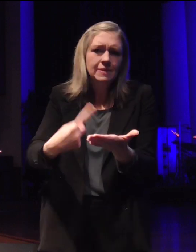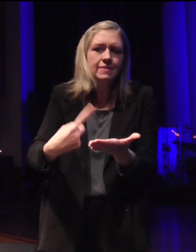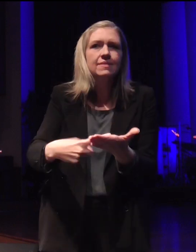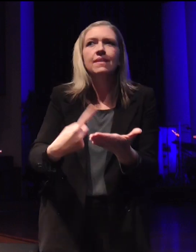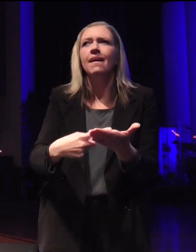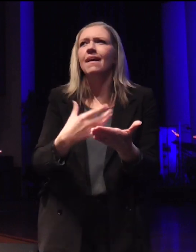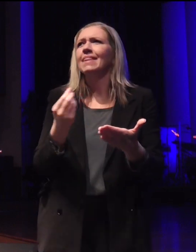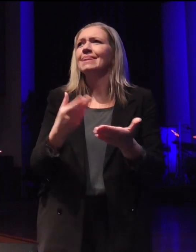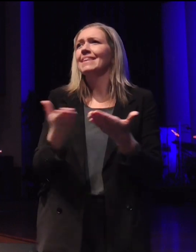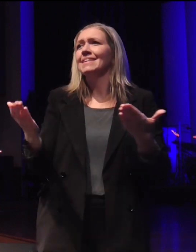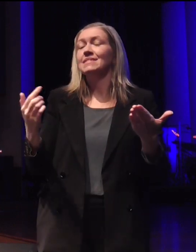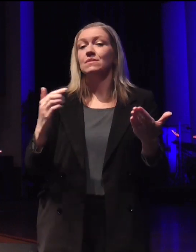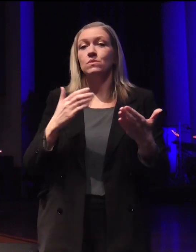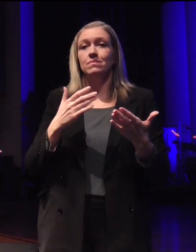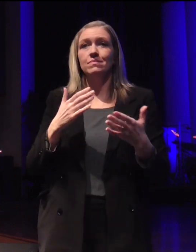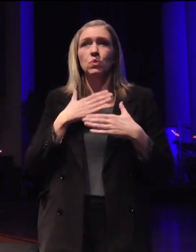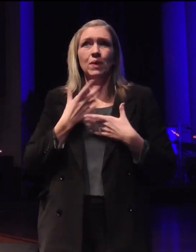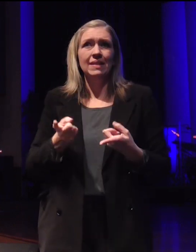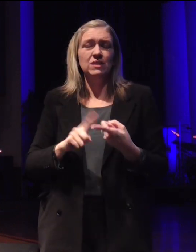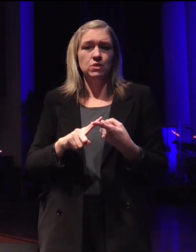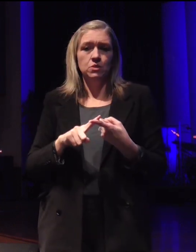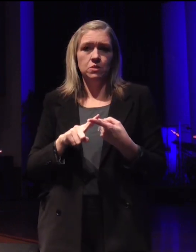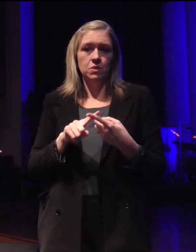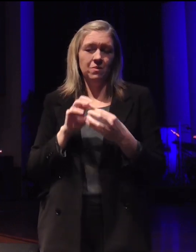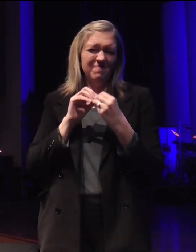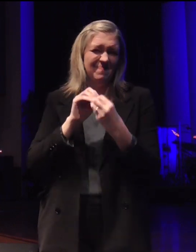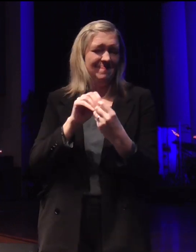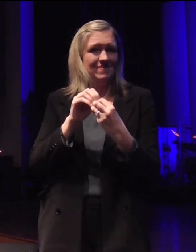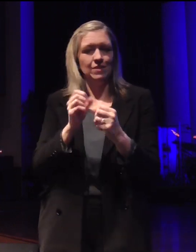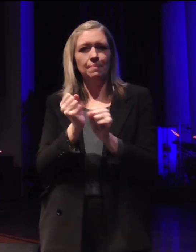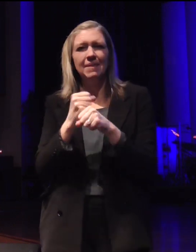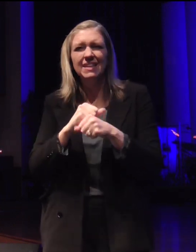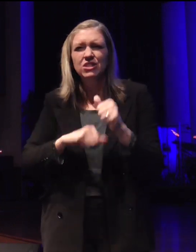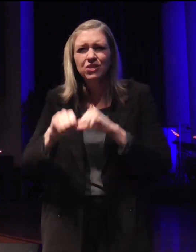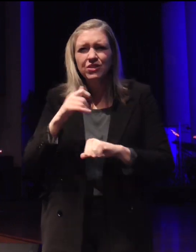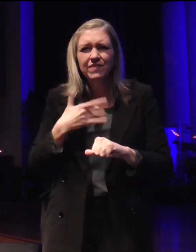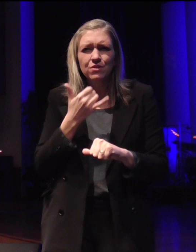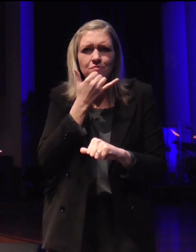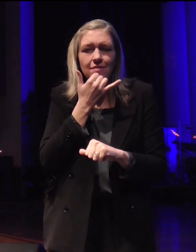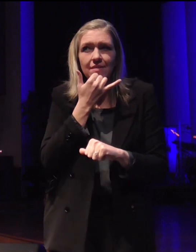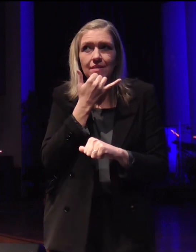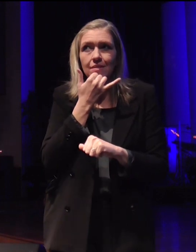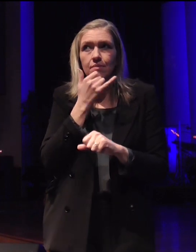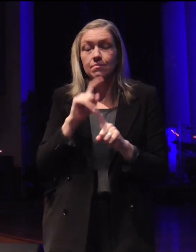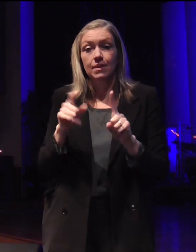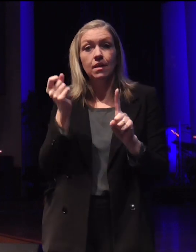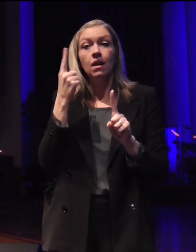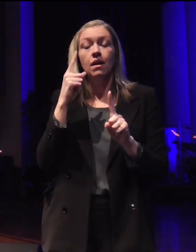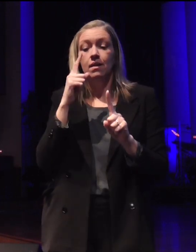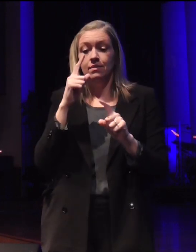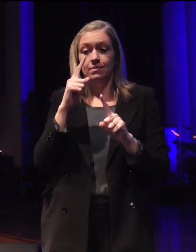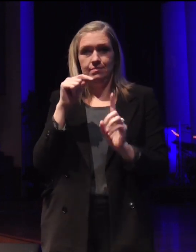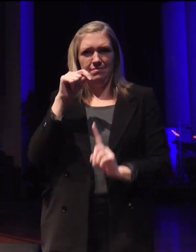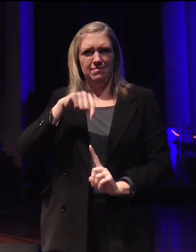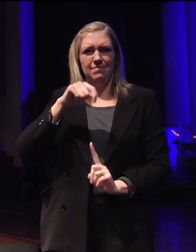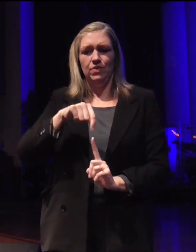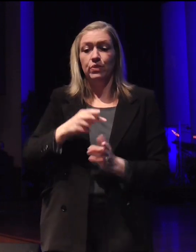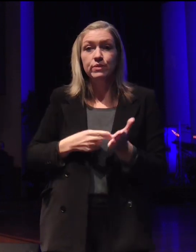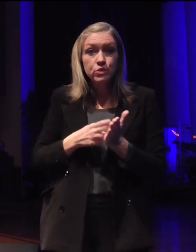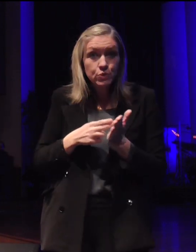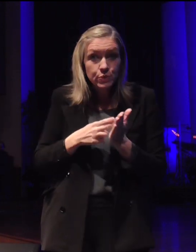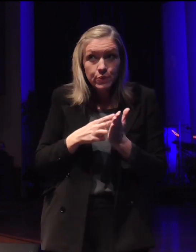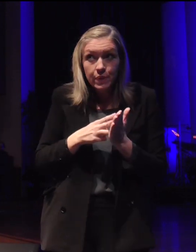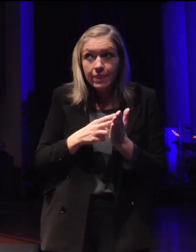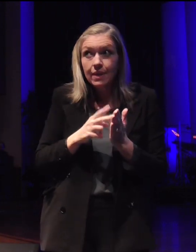the things that we will take stands for and make each other wrong for, when all the while, here's the truth about our